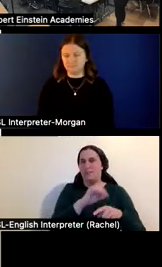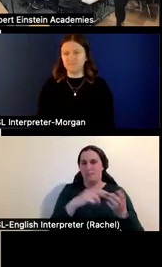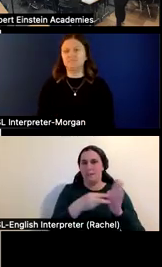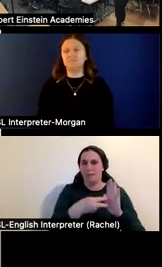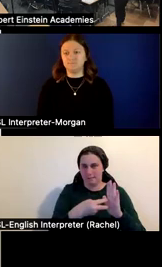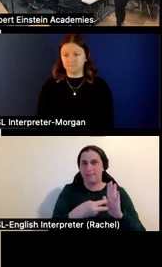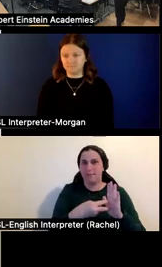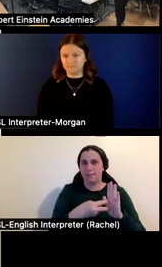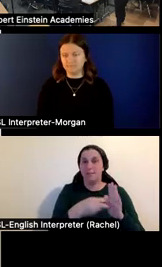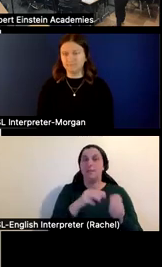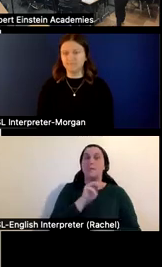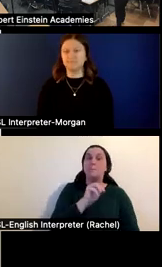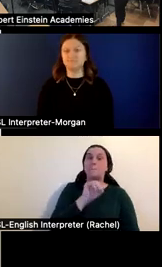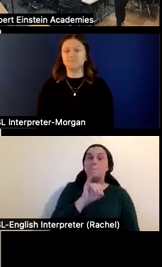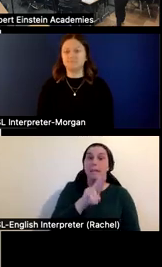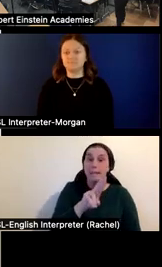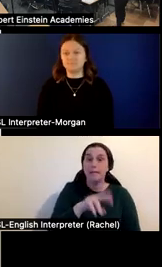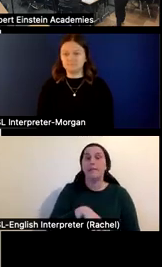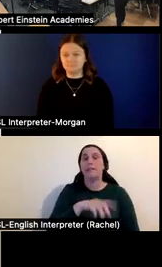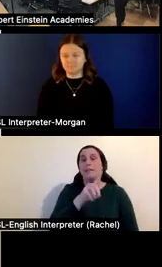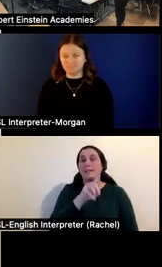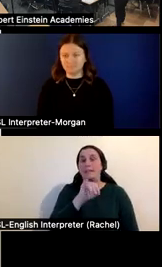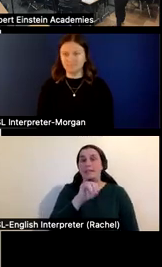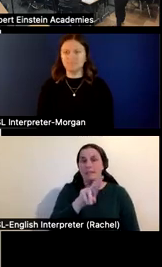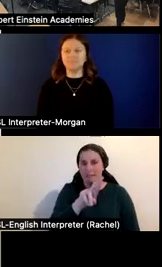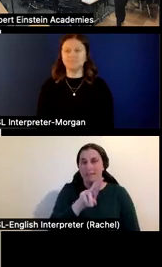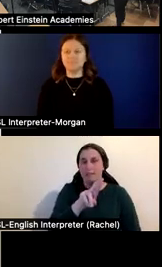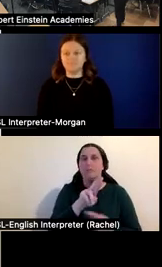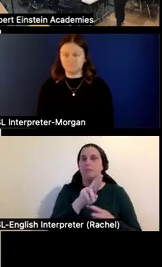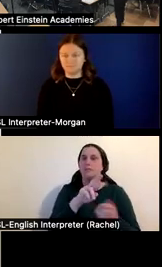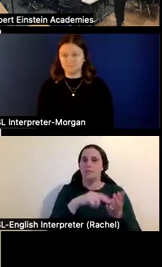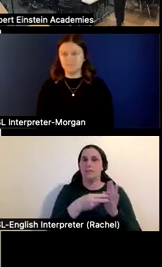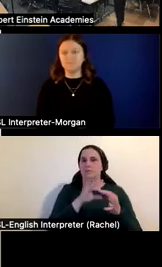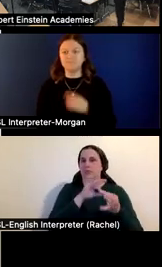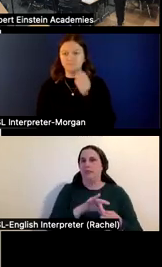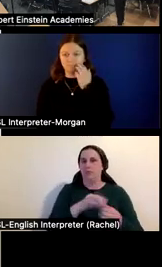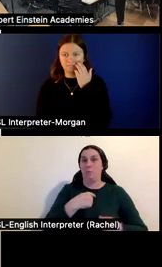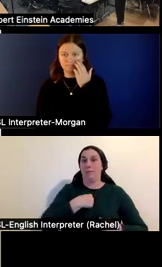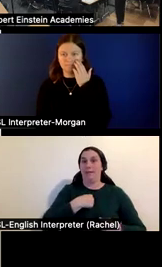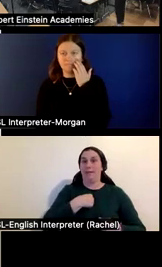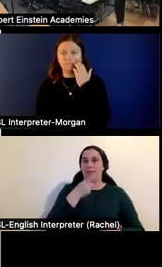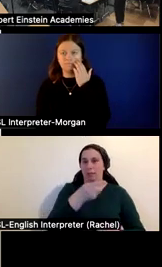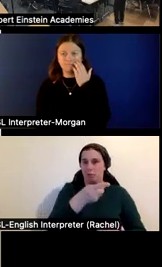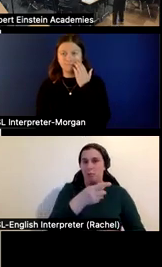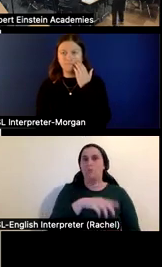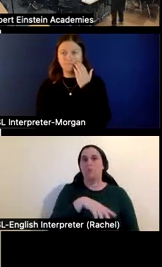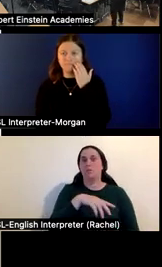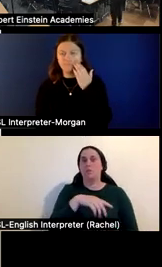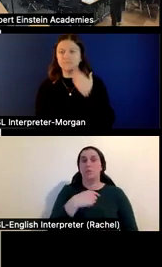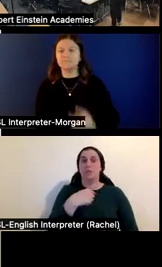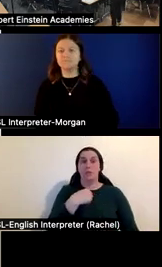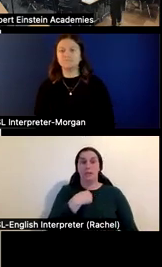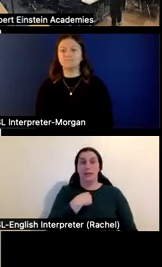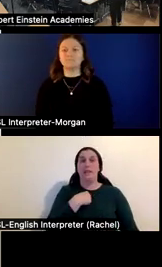gehört mir, das gehört dir. Dir, das ist dir. Ja. I congratulate you, ich